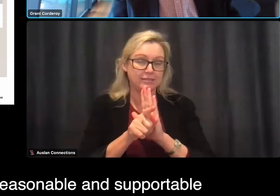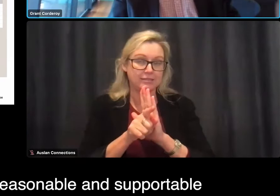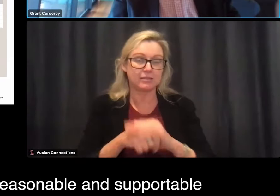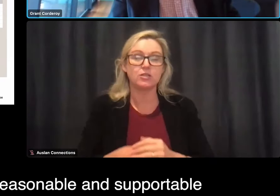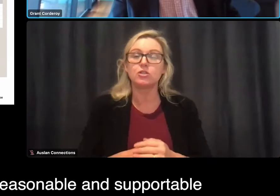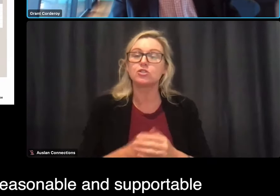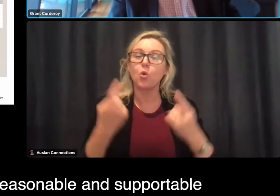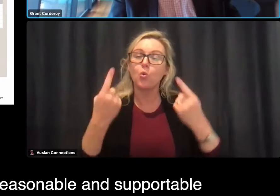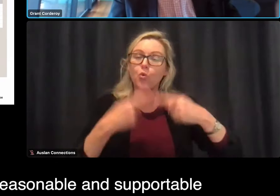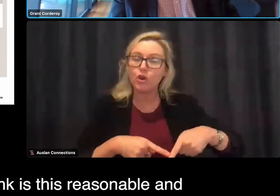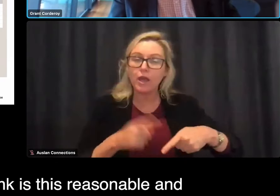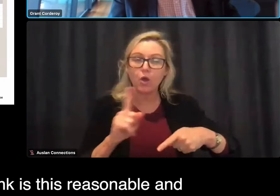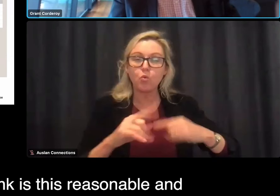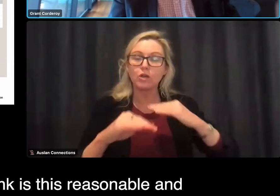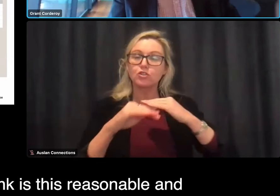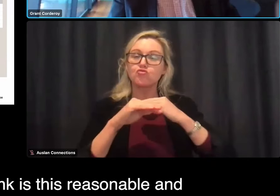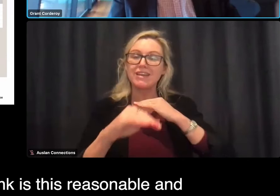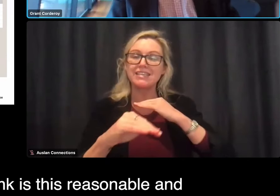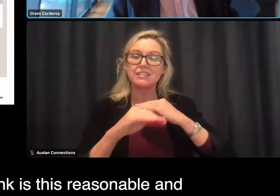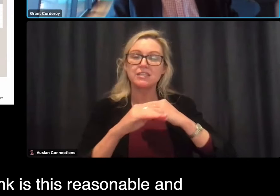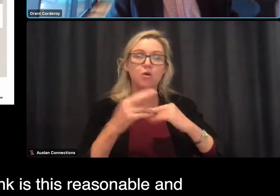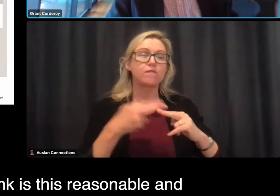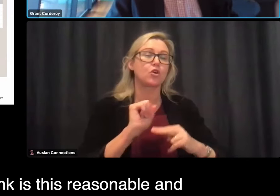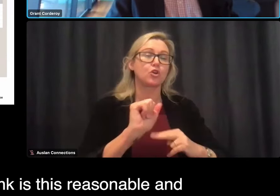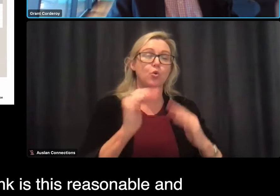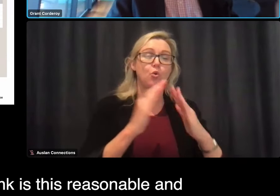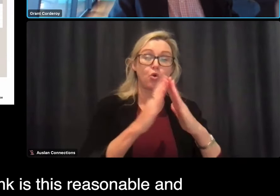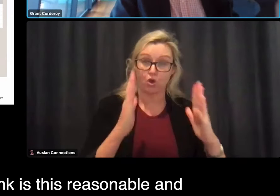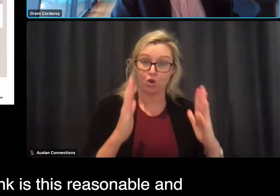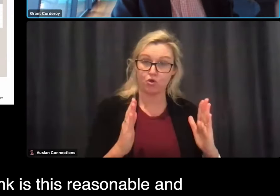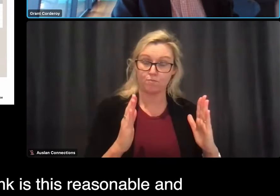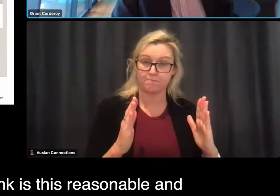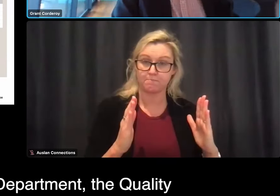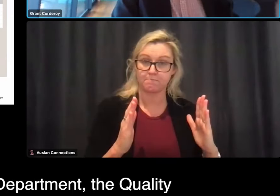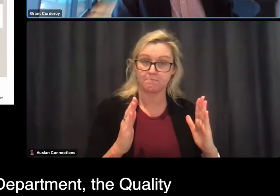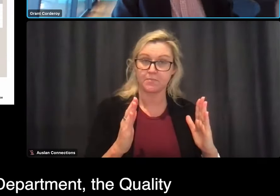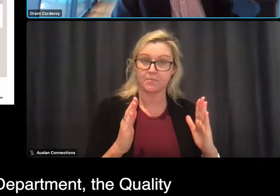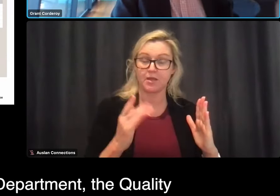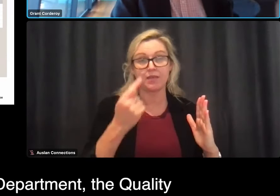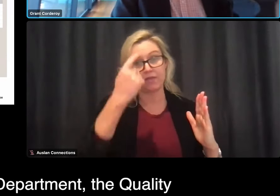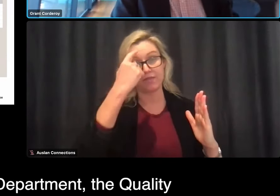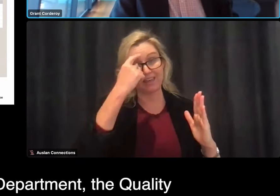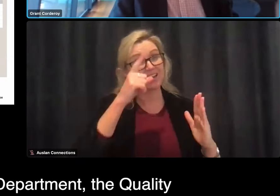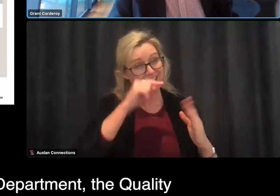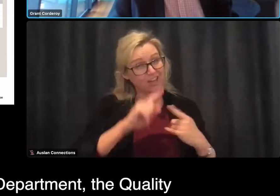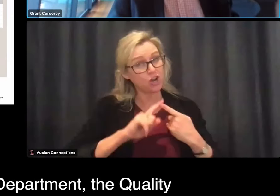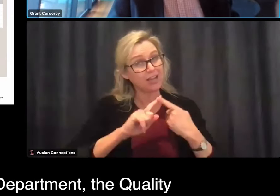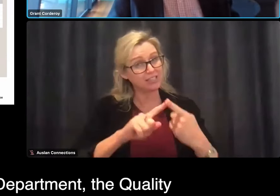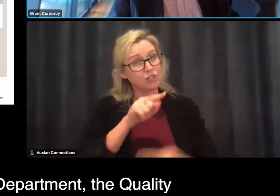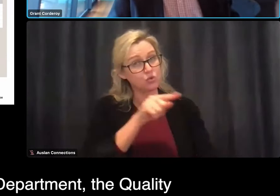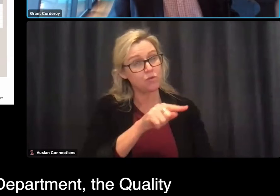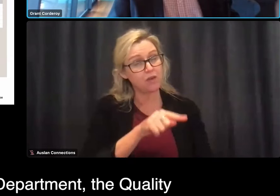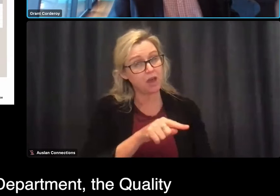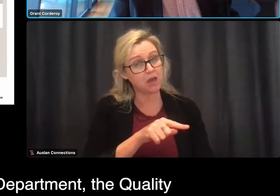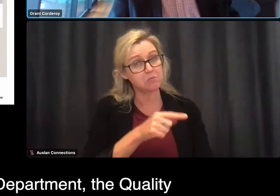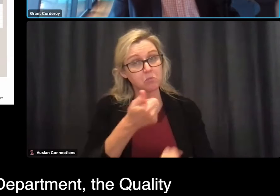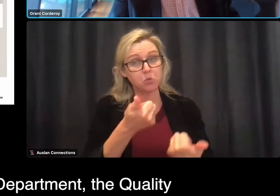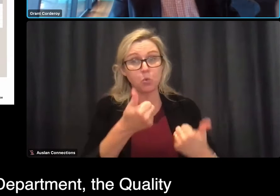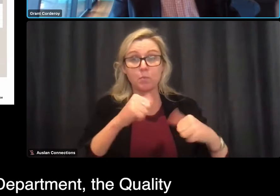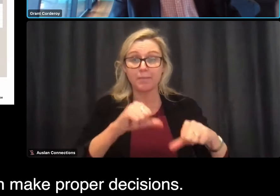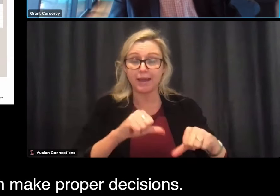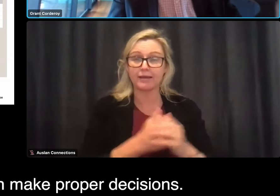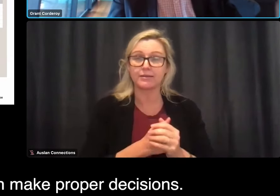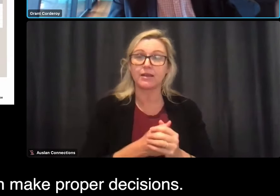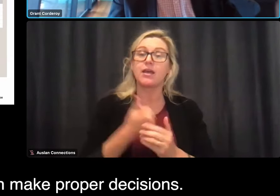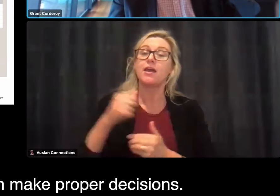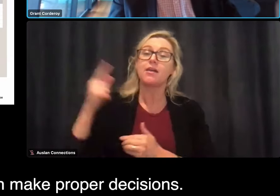reasonable and supportable in your home, and then think, is this reasonable and supportable so that the department, the